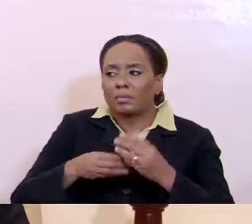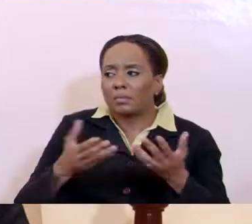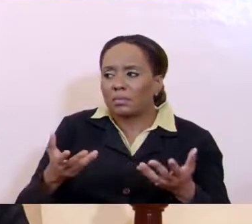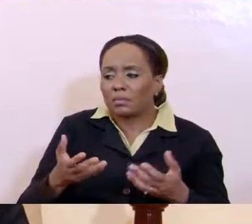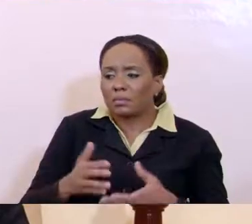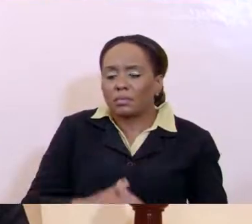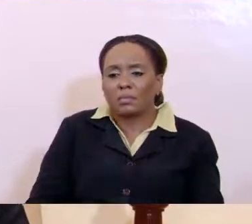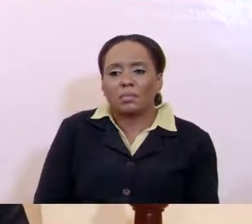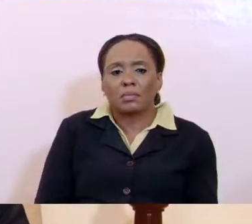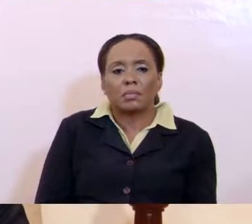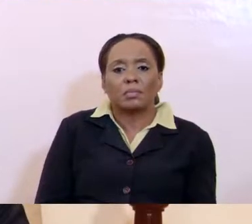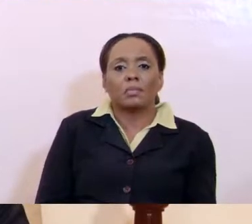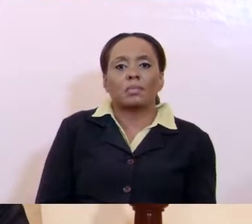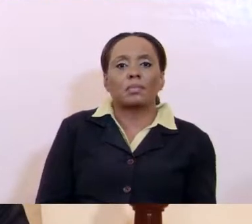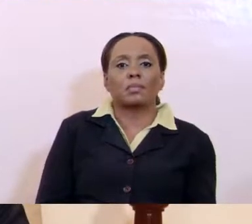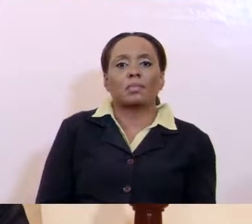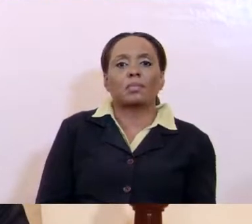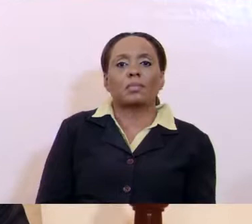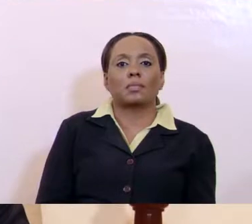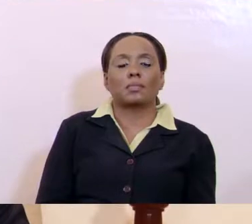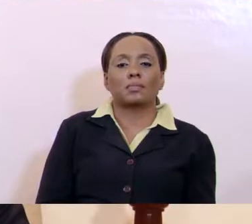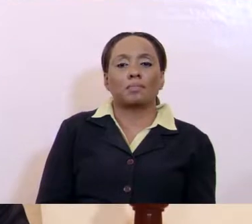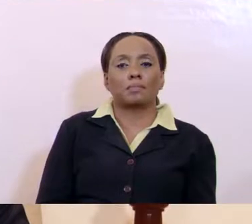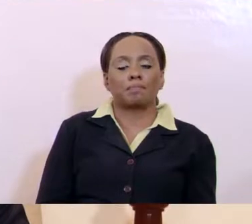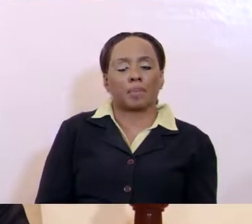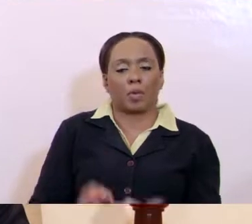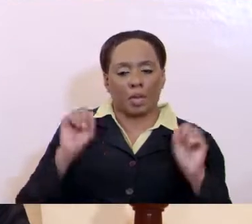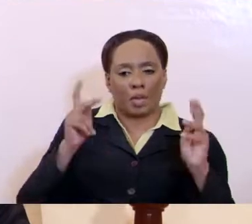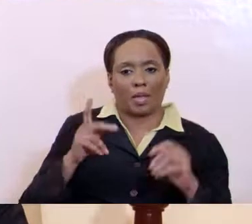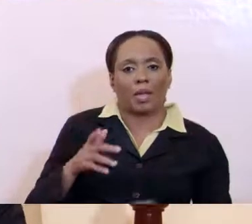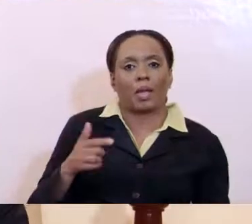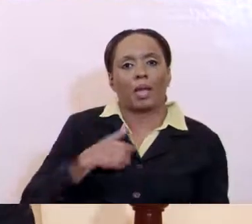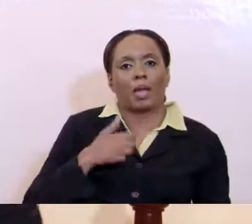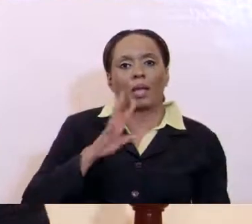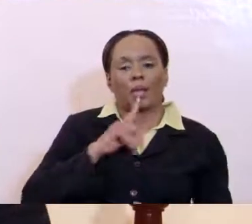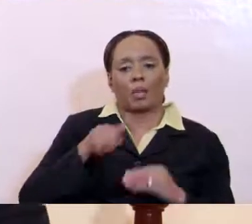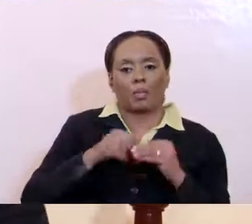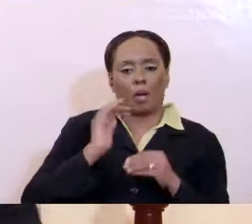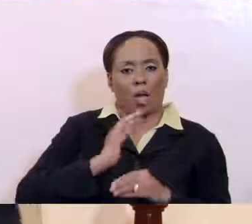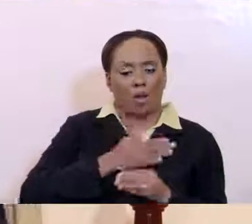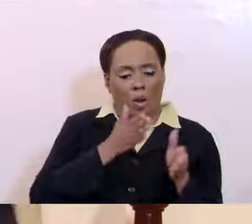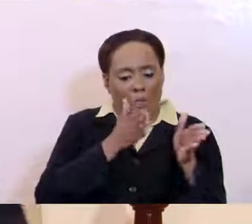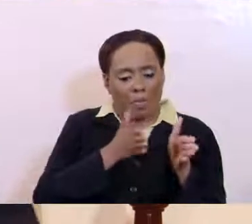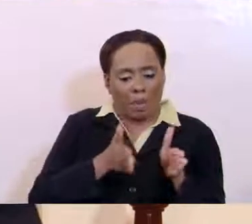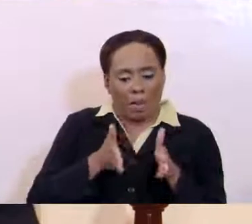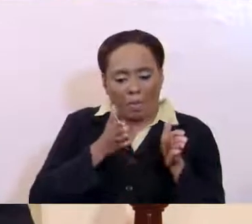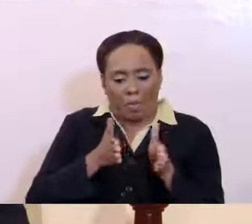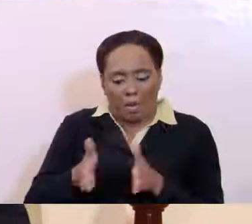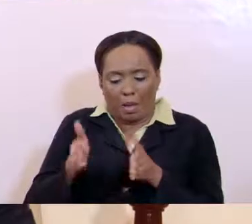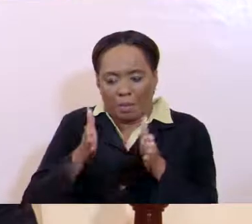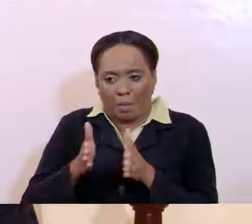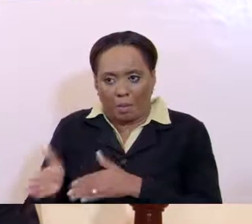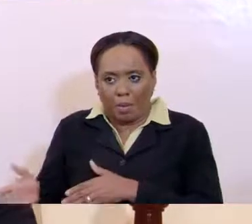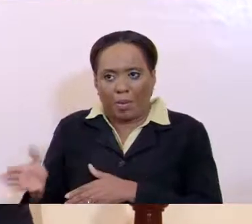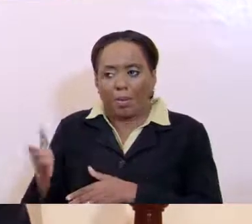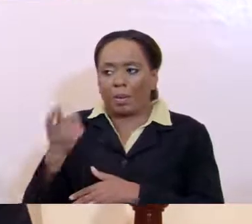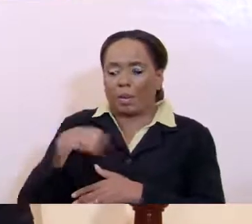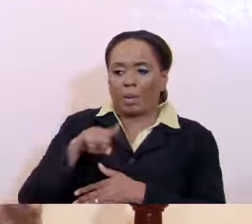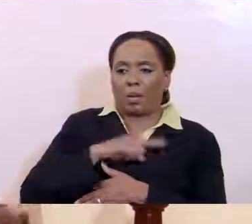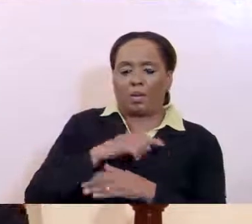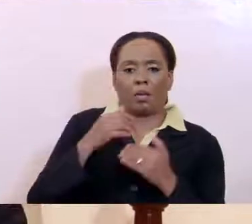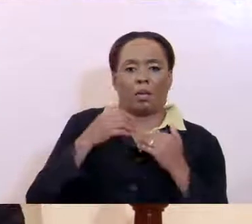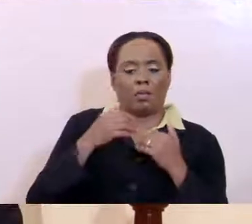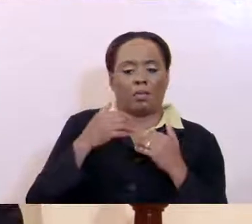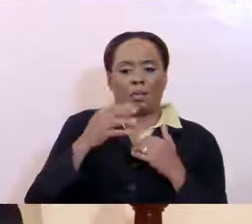Sure. So I would have also mentioned the overall trends in terms of the number of cases. So what we do is we look at the